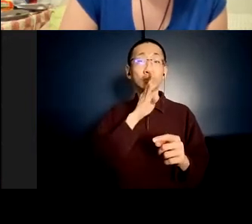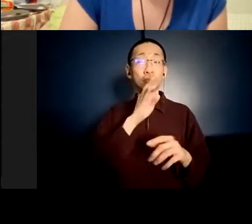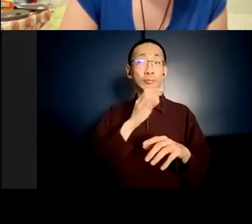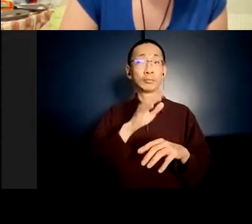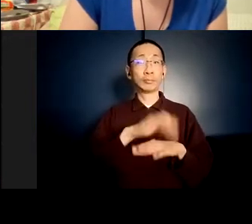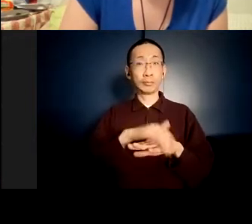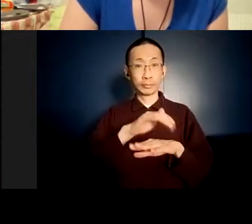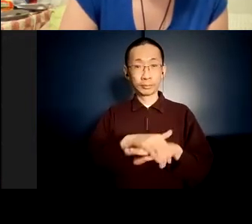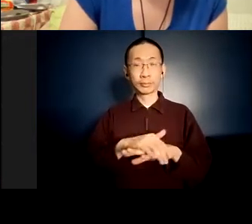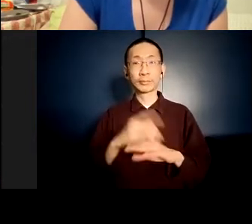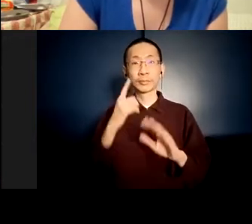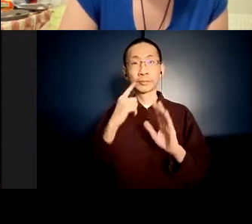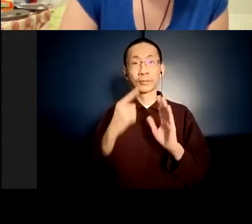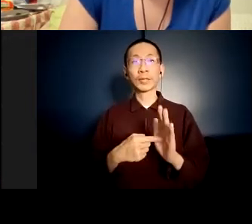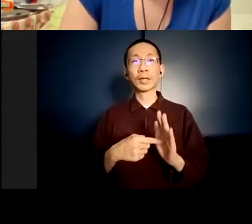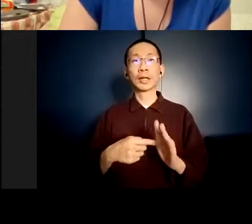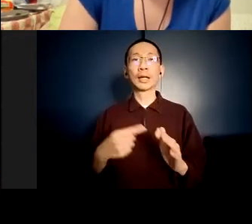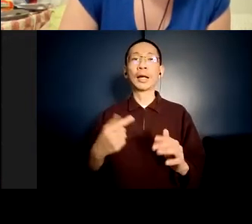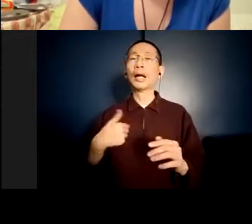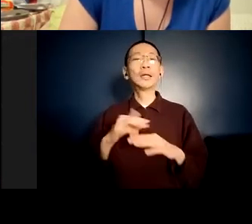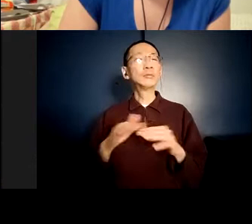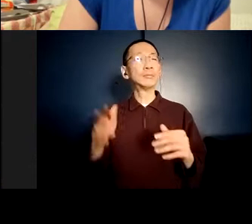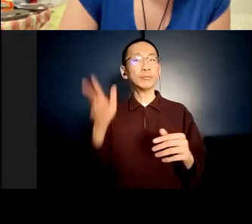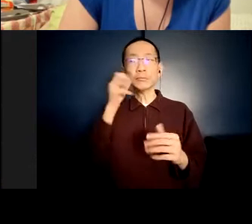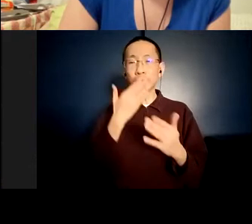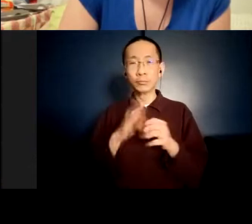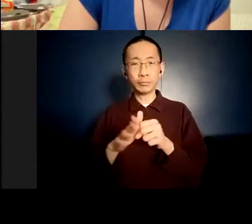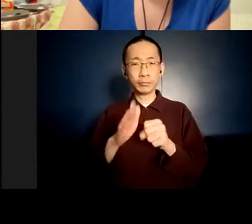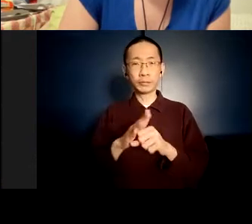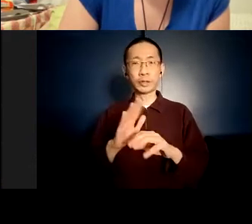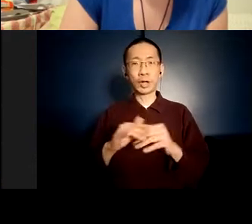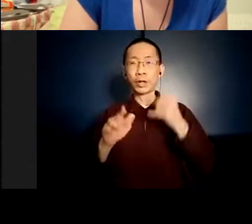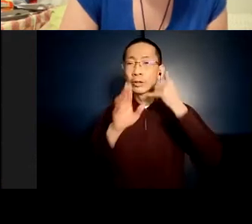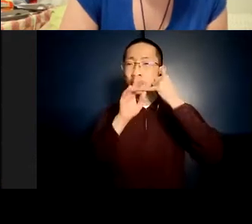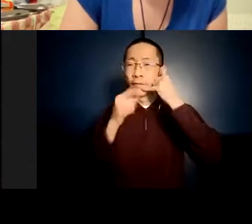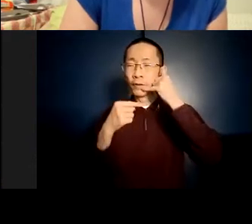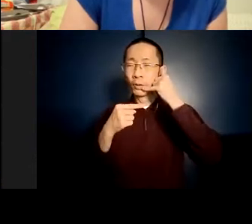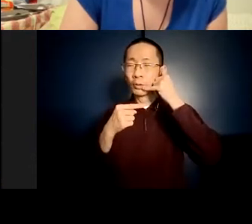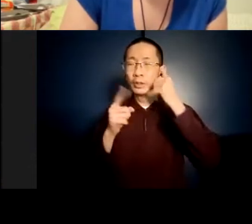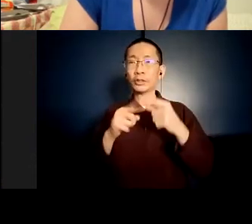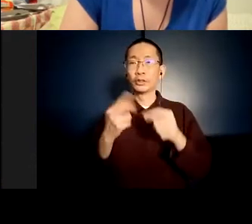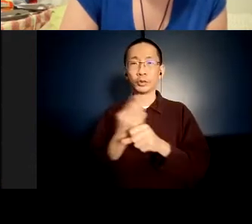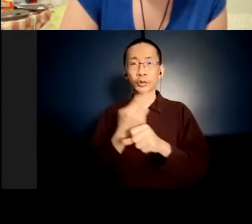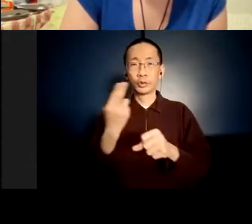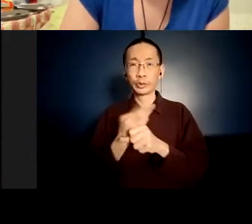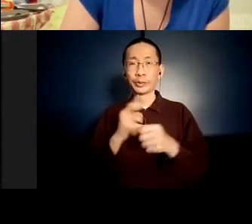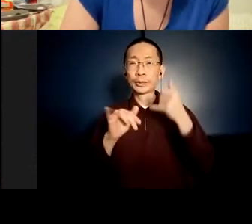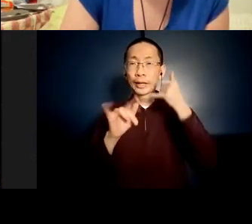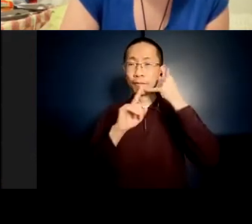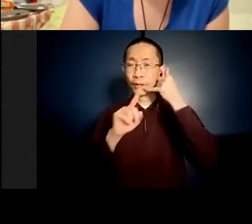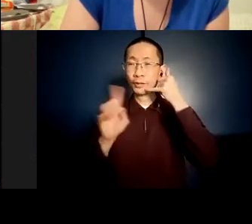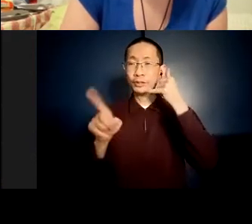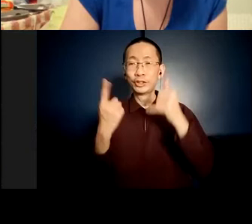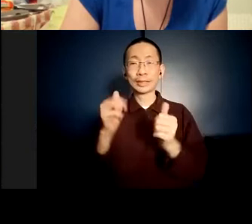For example, I do not hear well enough on the phone to use the phone just